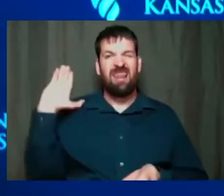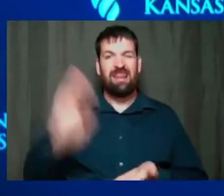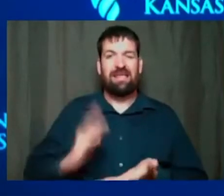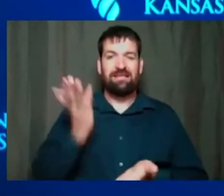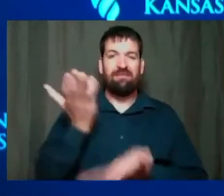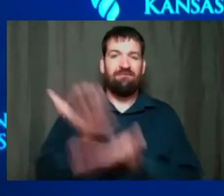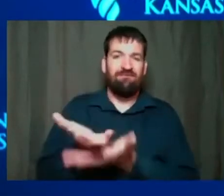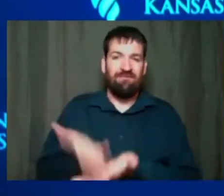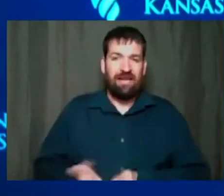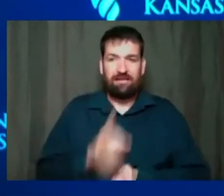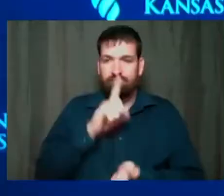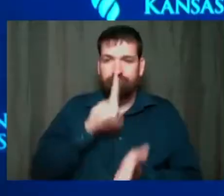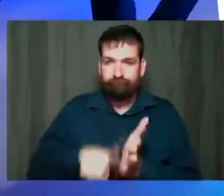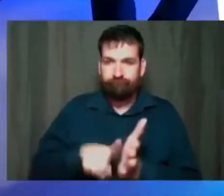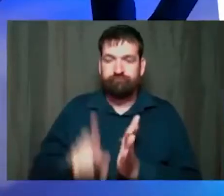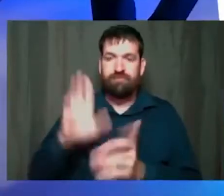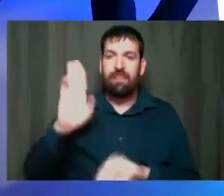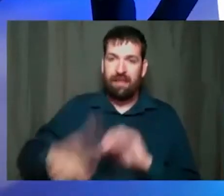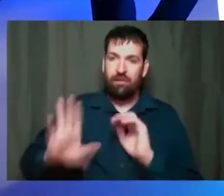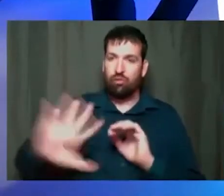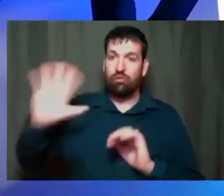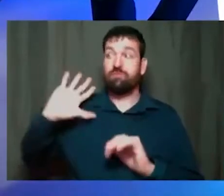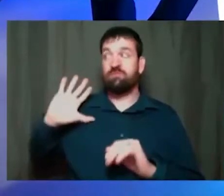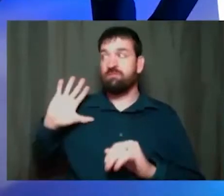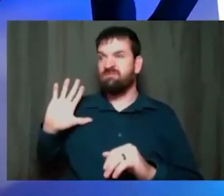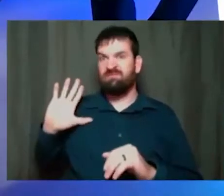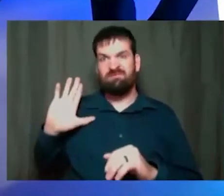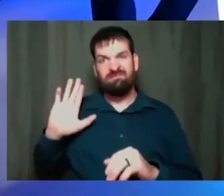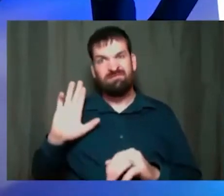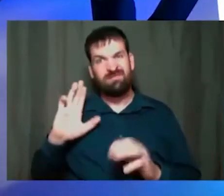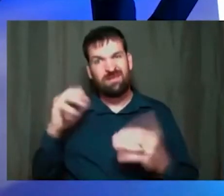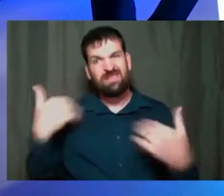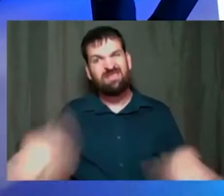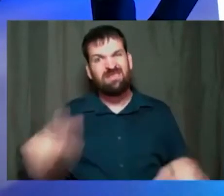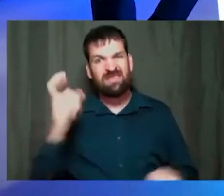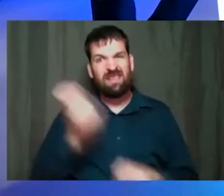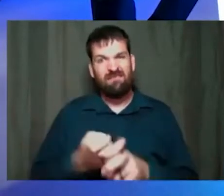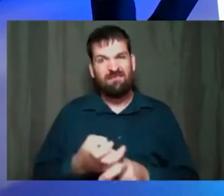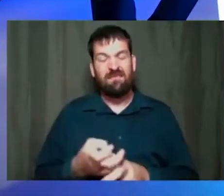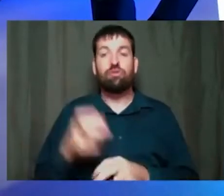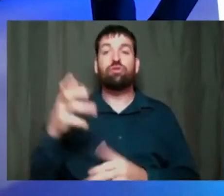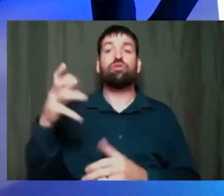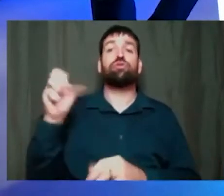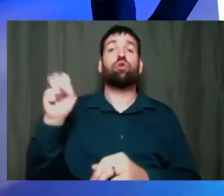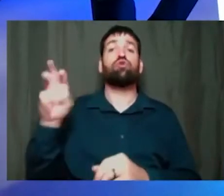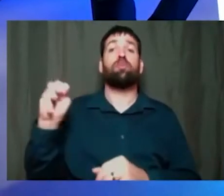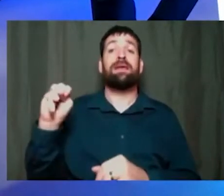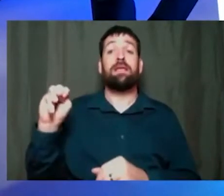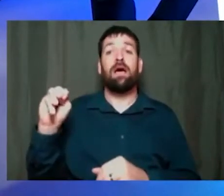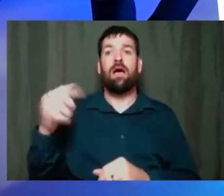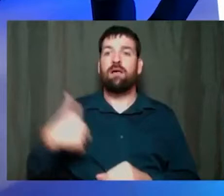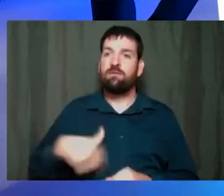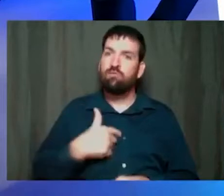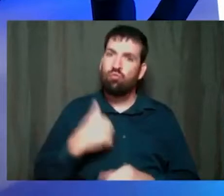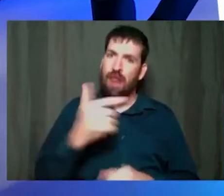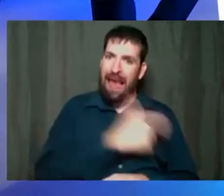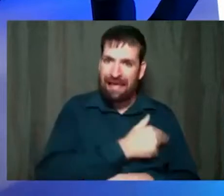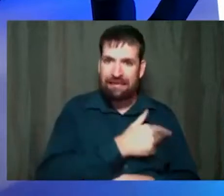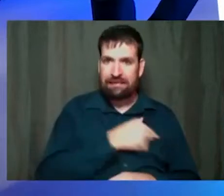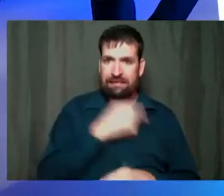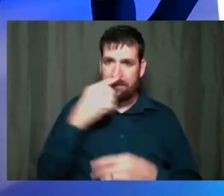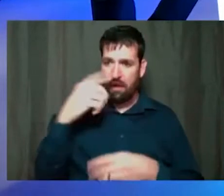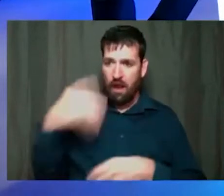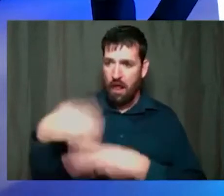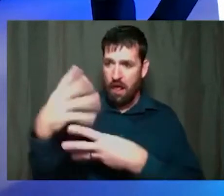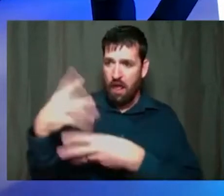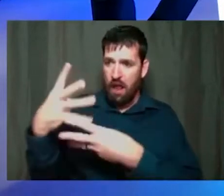even those standards have It's coming loosened. fast and furious. It's hard to Yeah. do. And I think social media makes us lazy. You're right. You just flip through it. You take it for face value. There's Yeah.